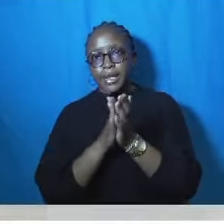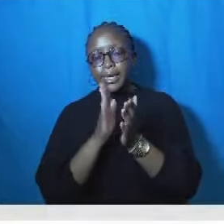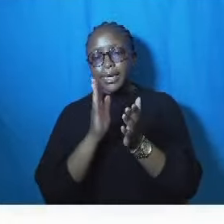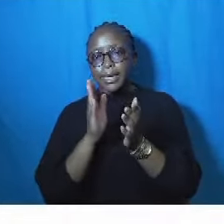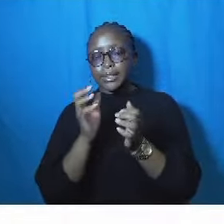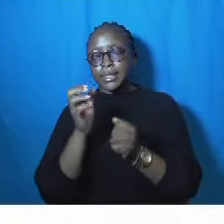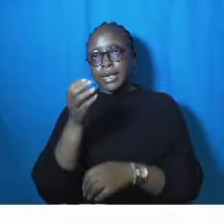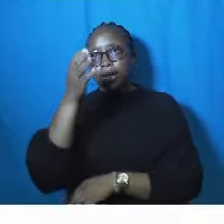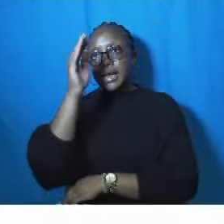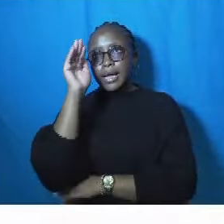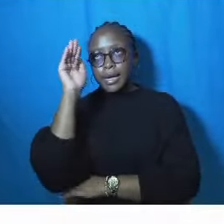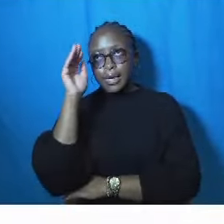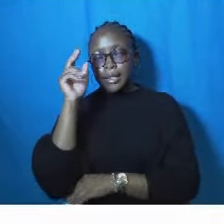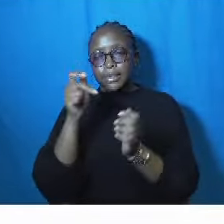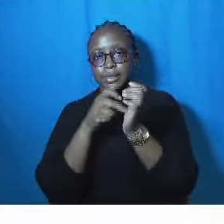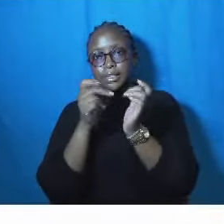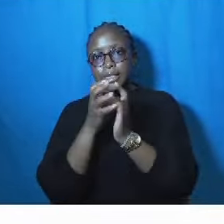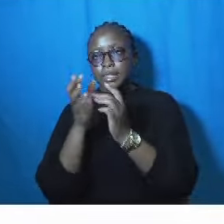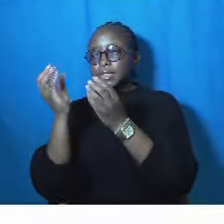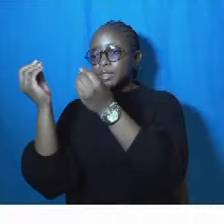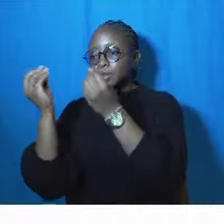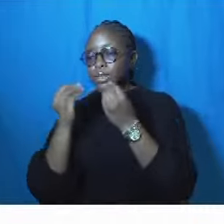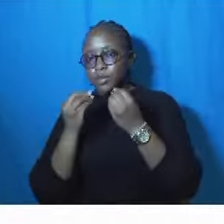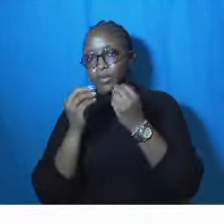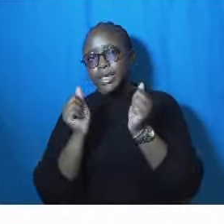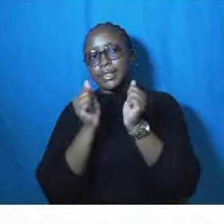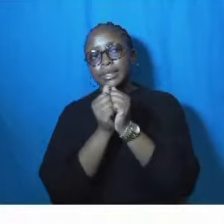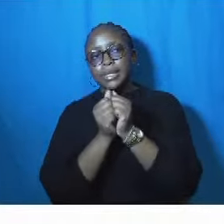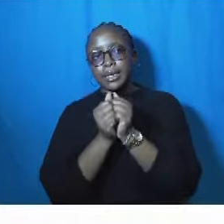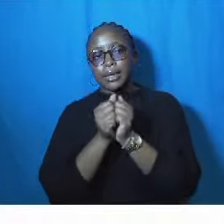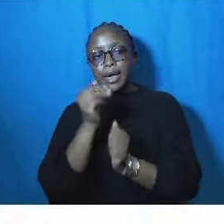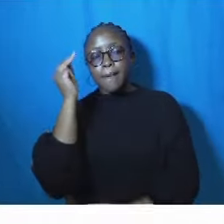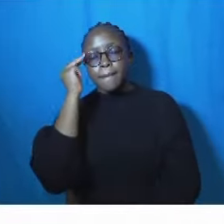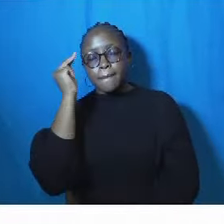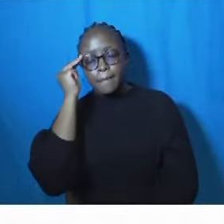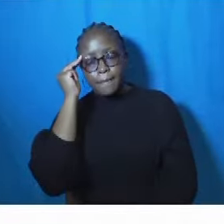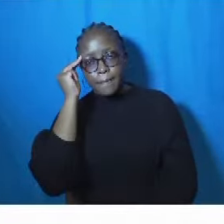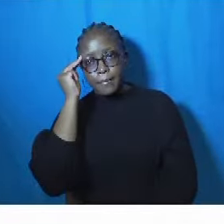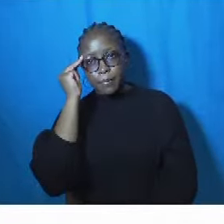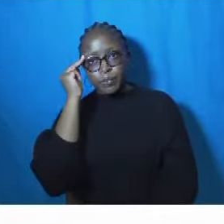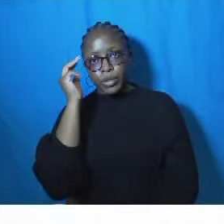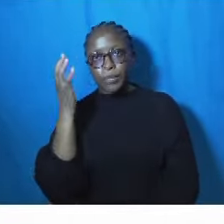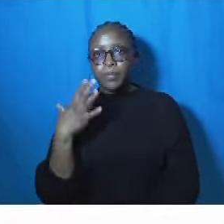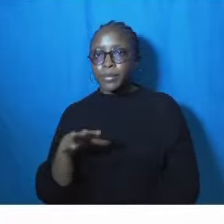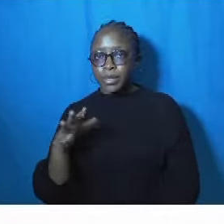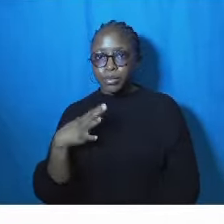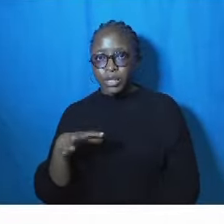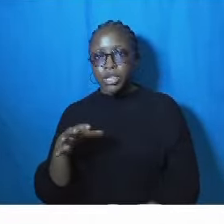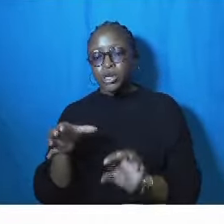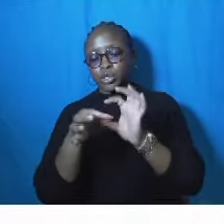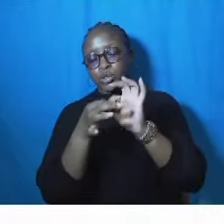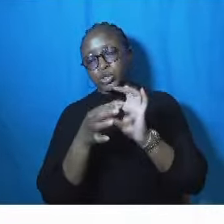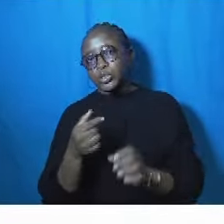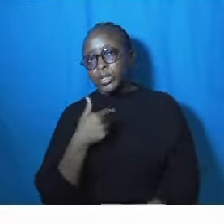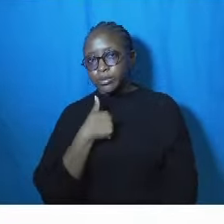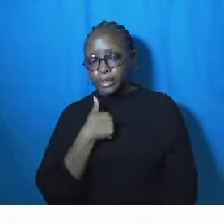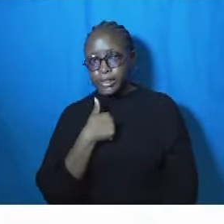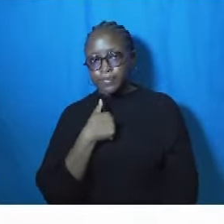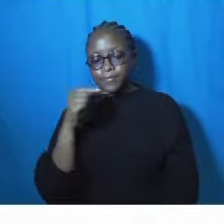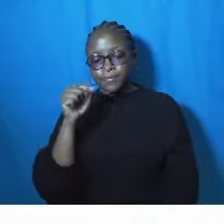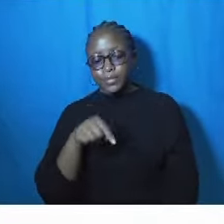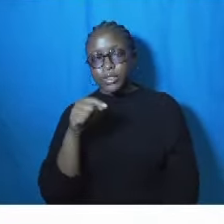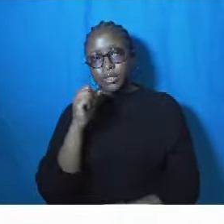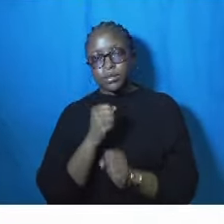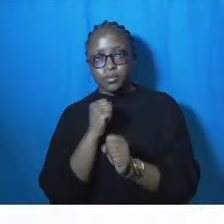to believe what I believe and to join me in this quest, would